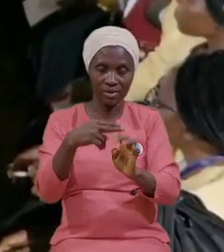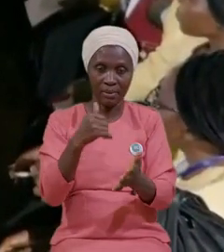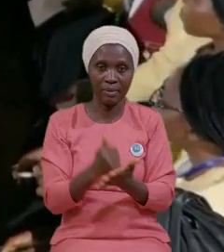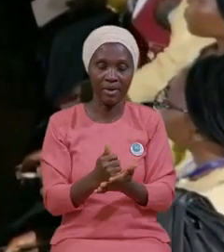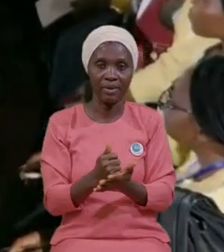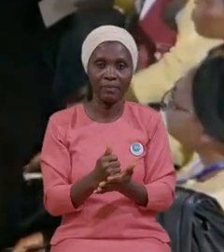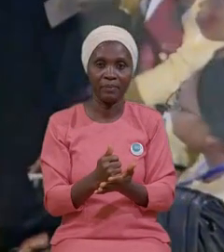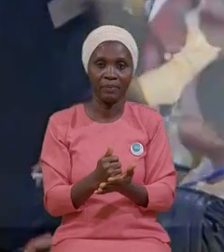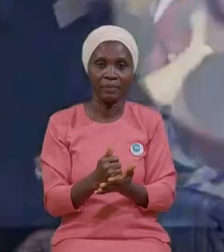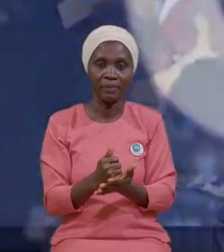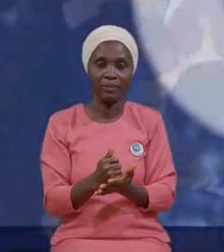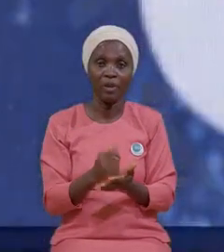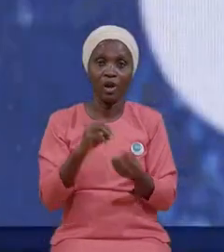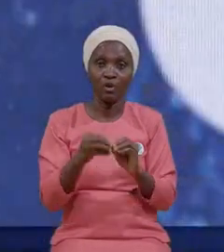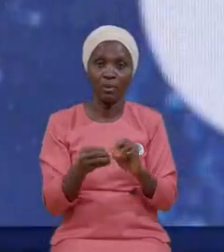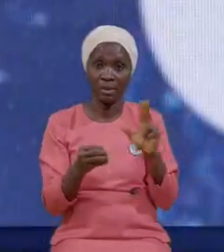Look at number three here.